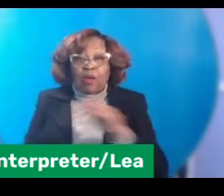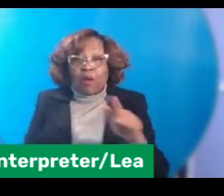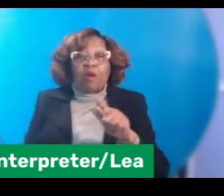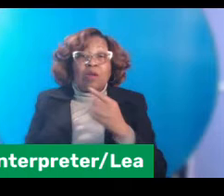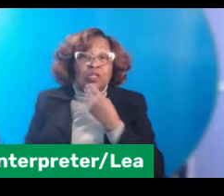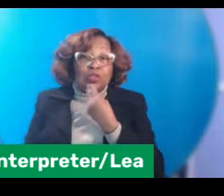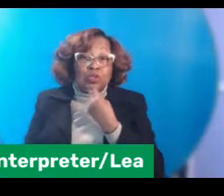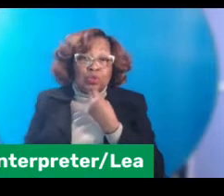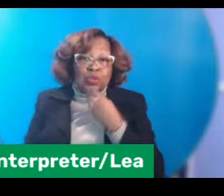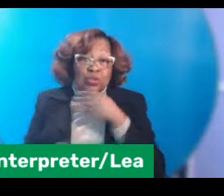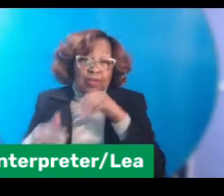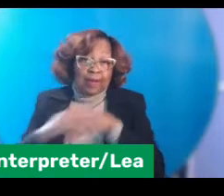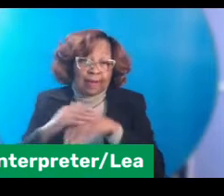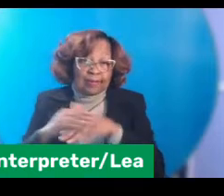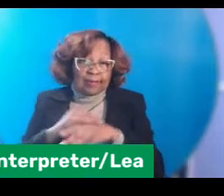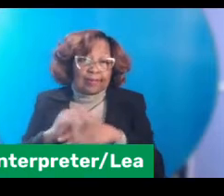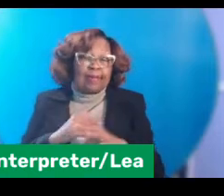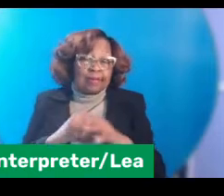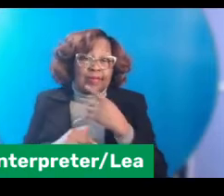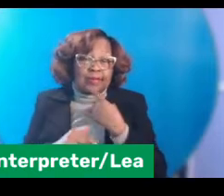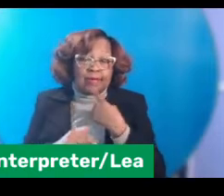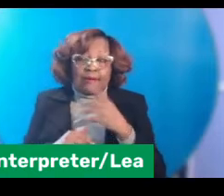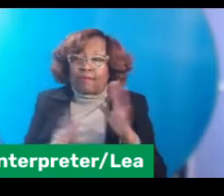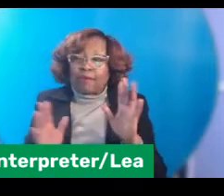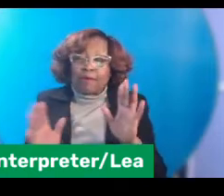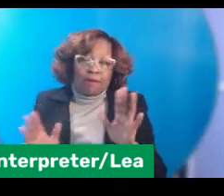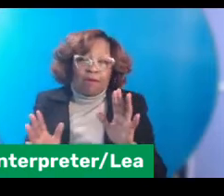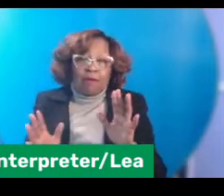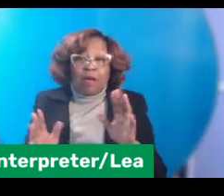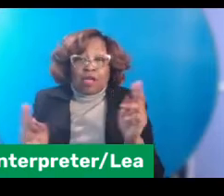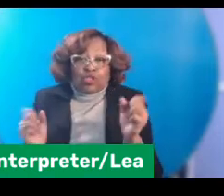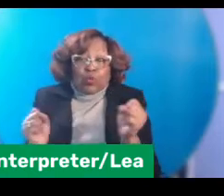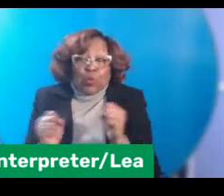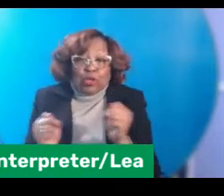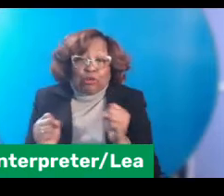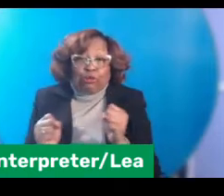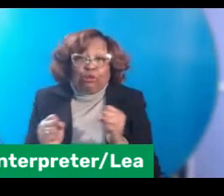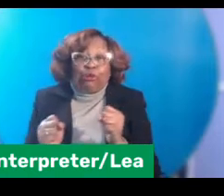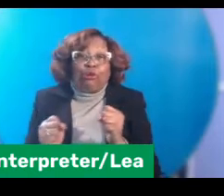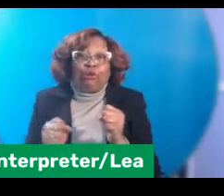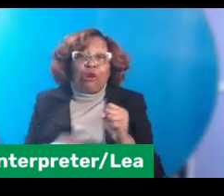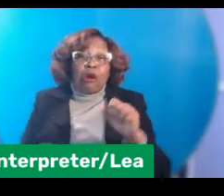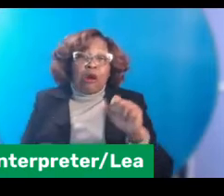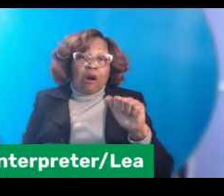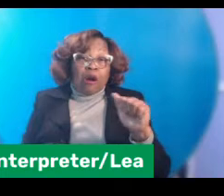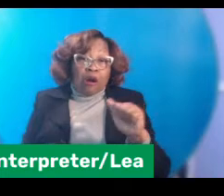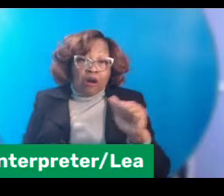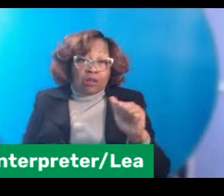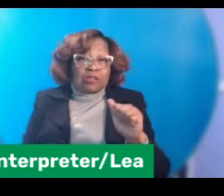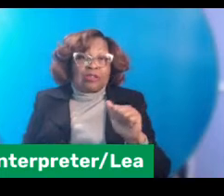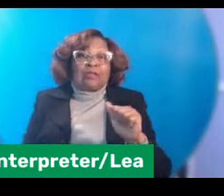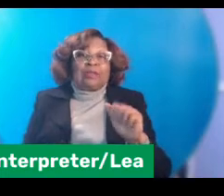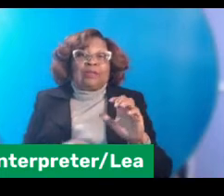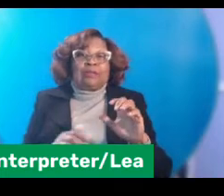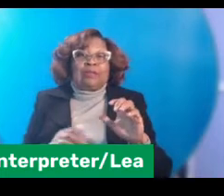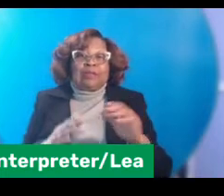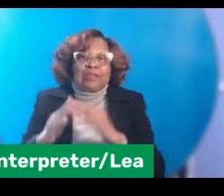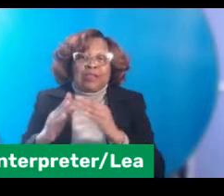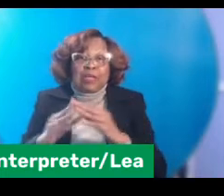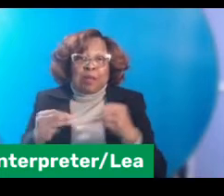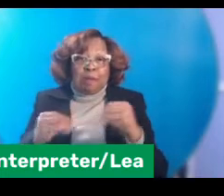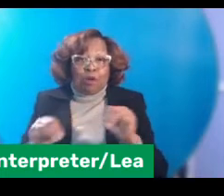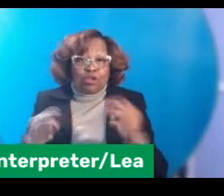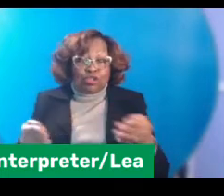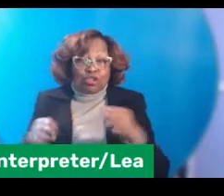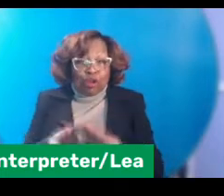and culinary entrepreneurship team, said, okay, it's winter, Austin City Market is closed, what do we do? And it took a few months,